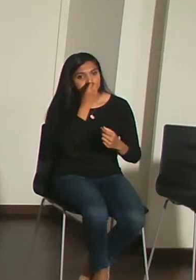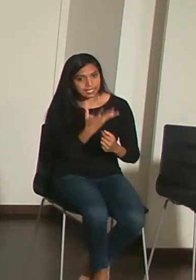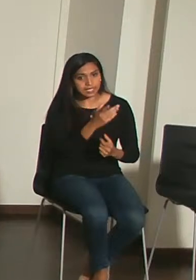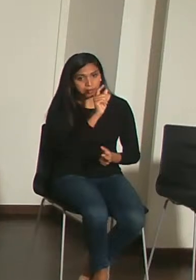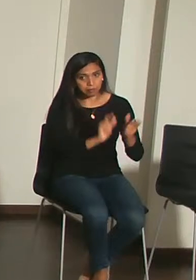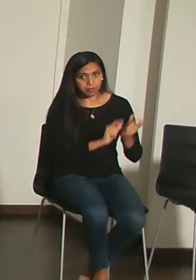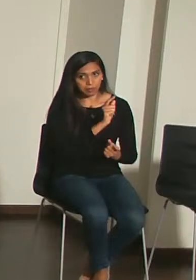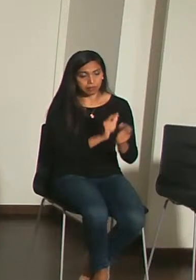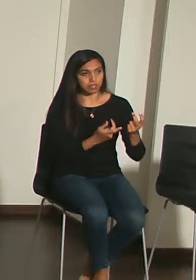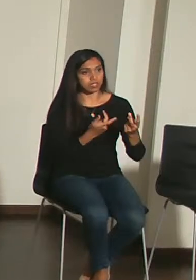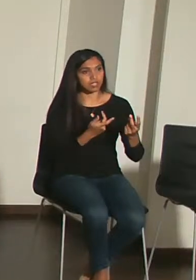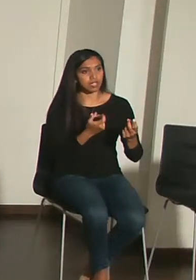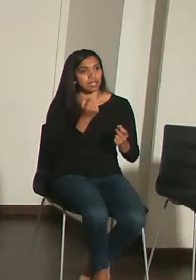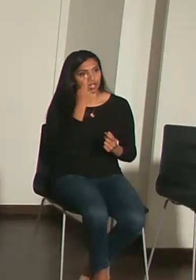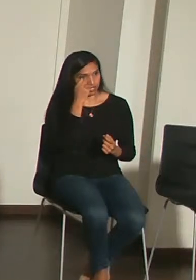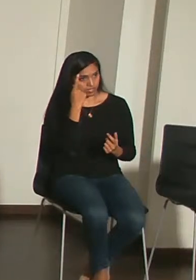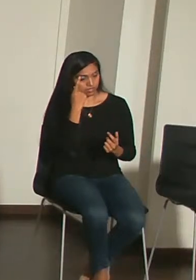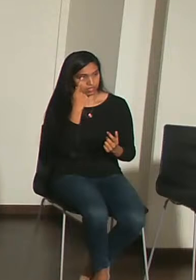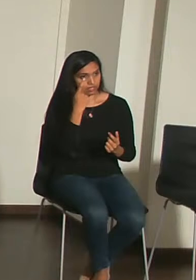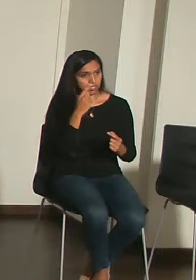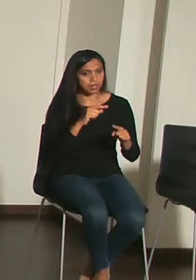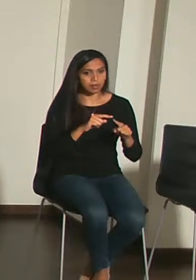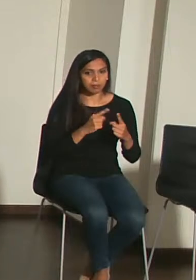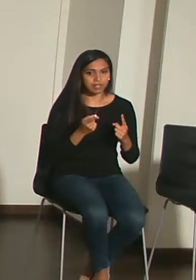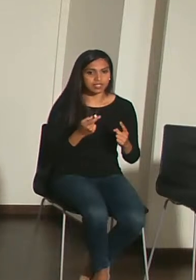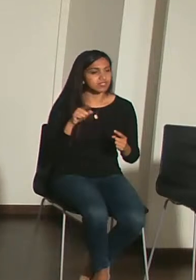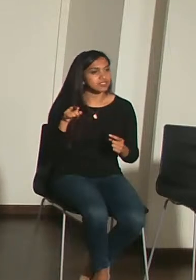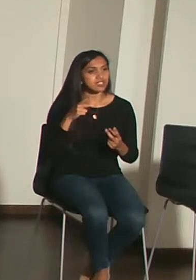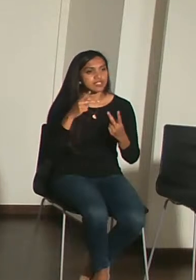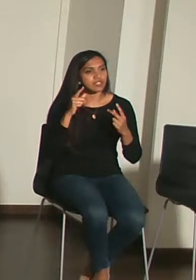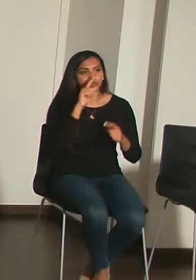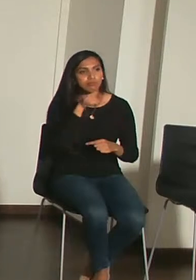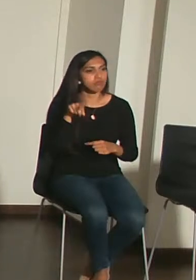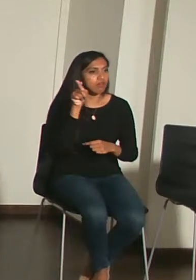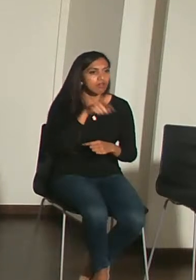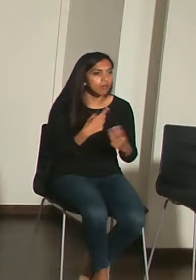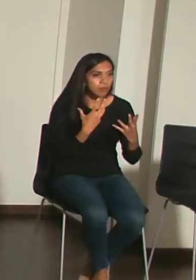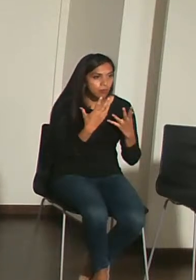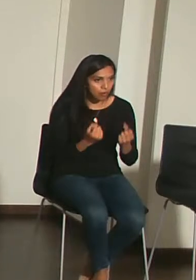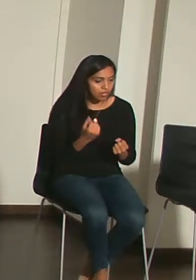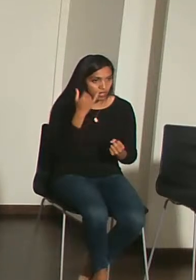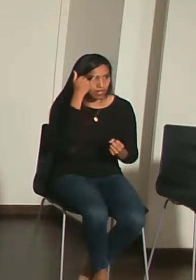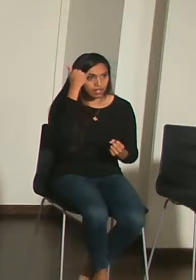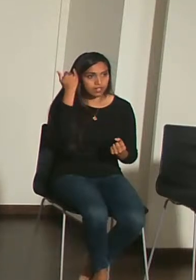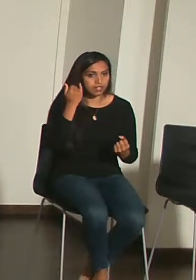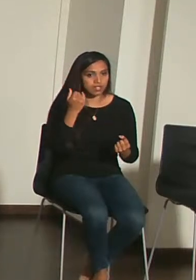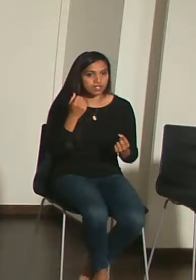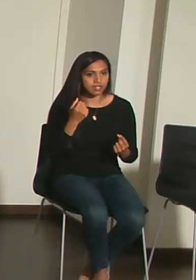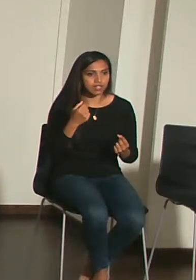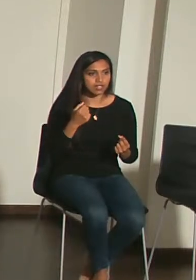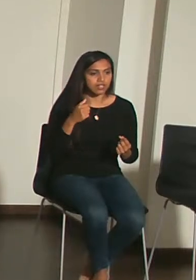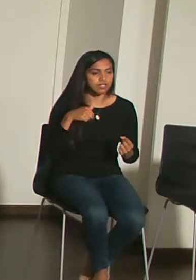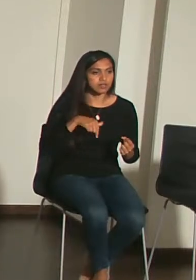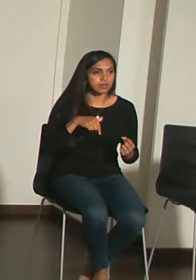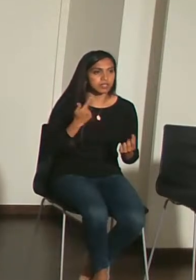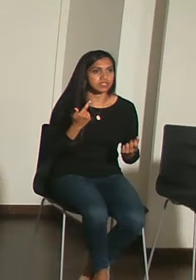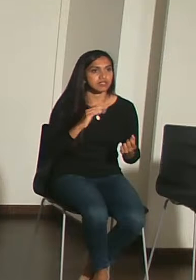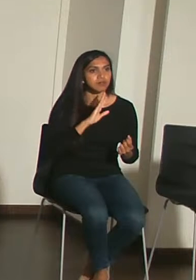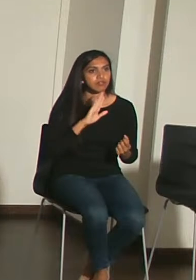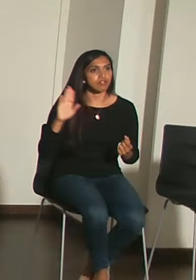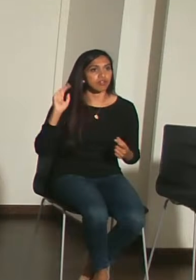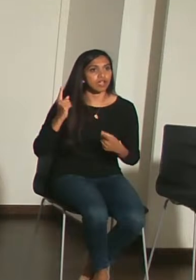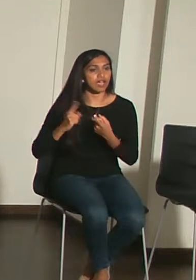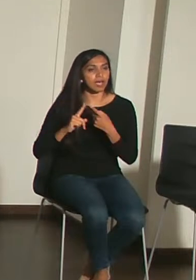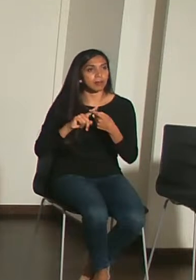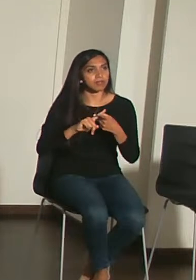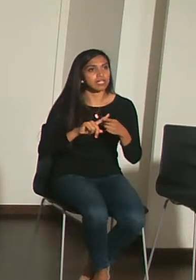to dismiss it. And I find it weird, and I find it still like, how can someone easily dismiss this? How is it